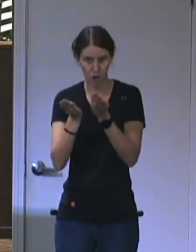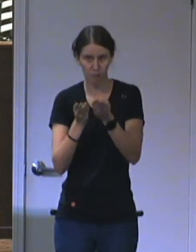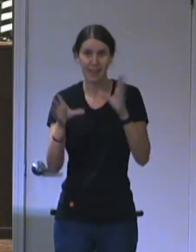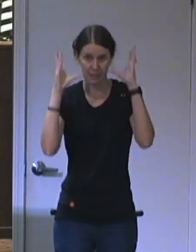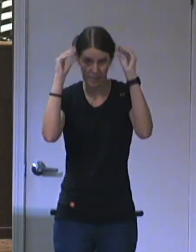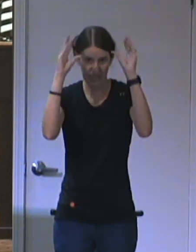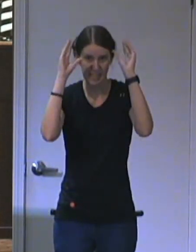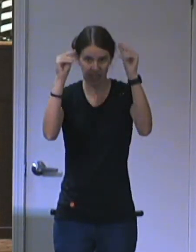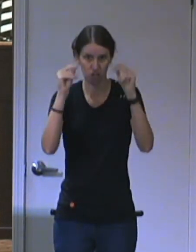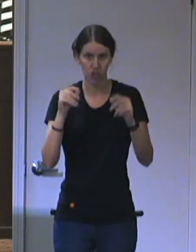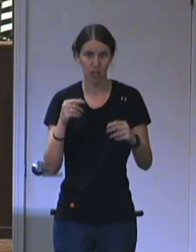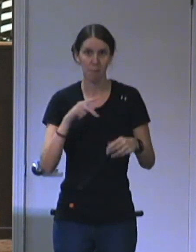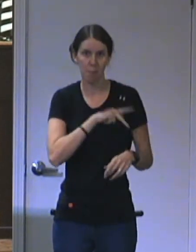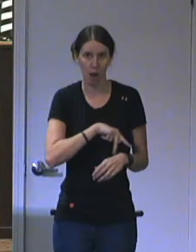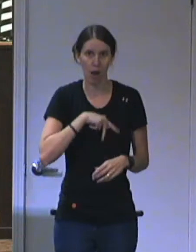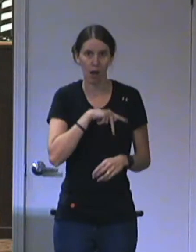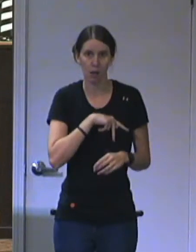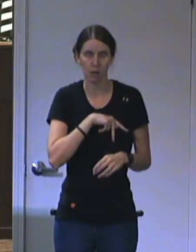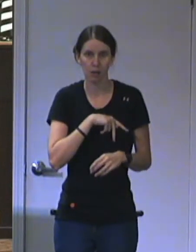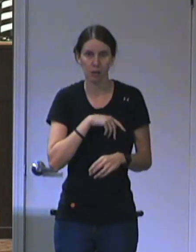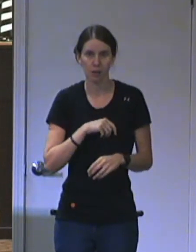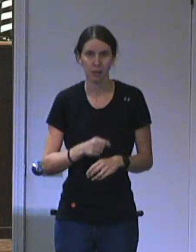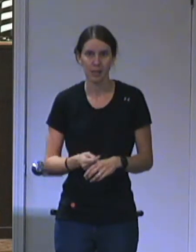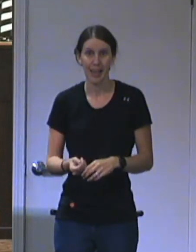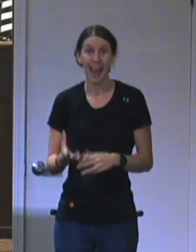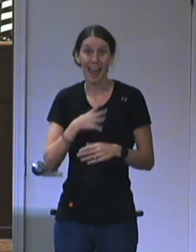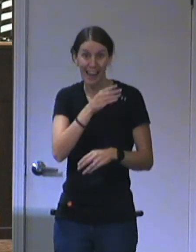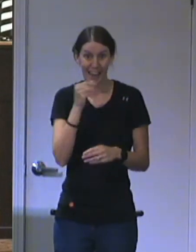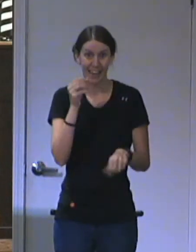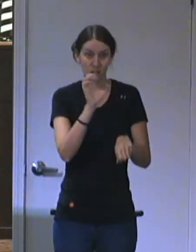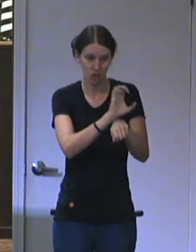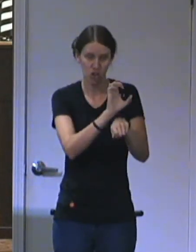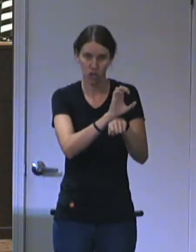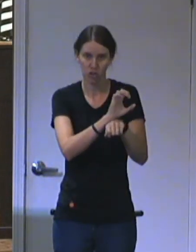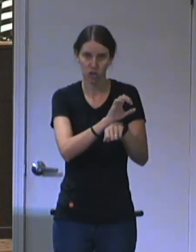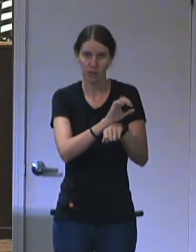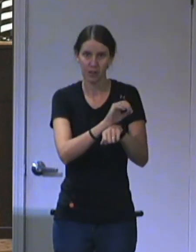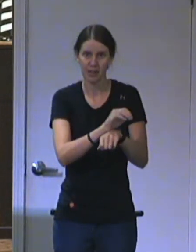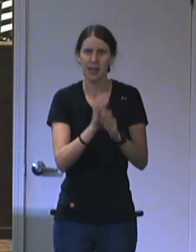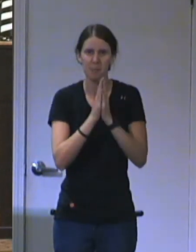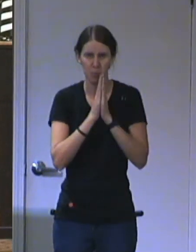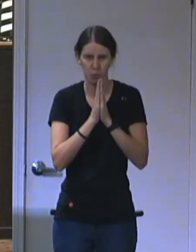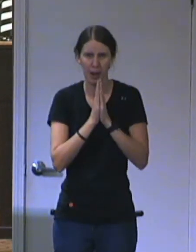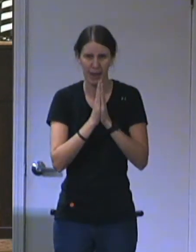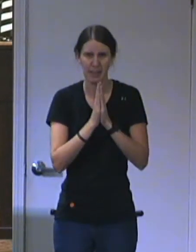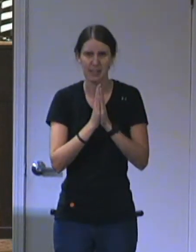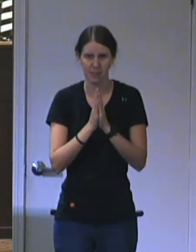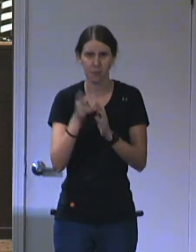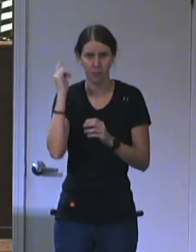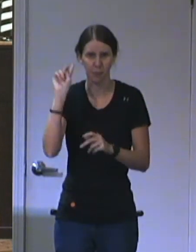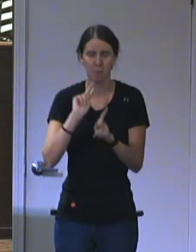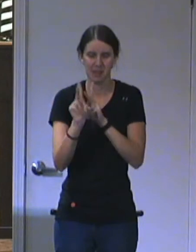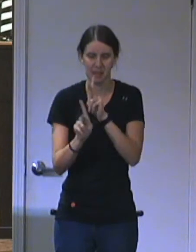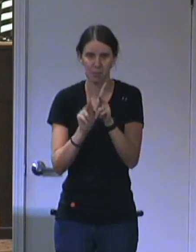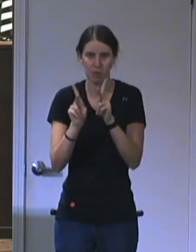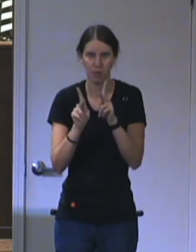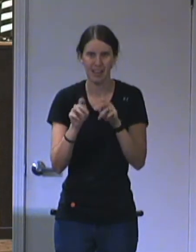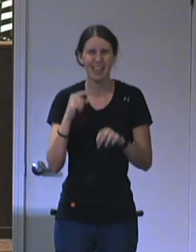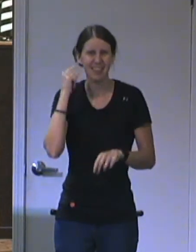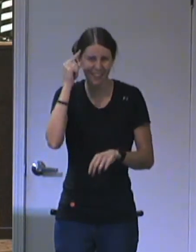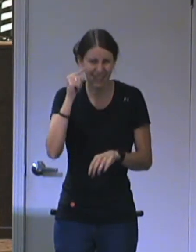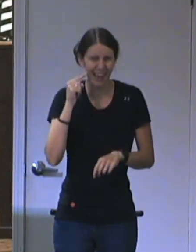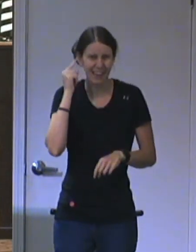me, he really had a heart to come back to you. He prays over you. He worries for you.